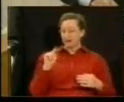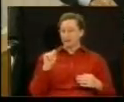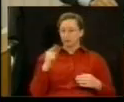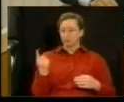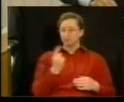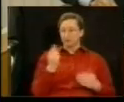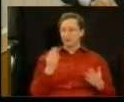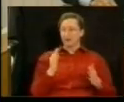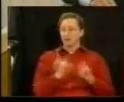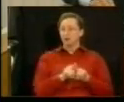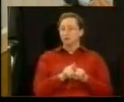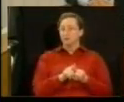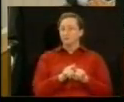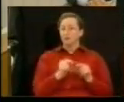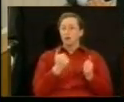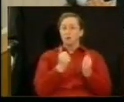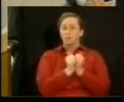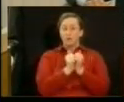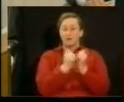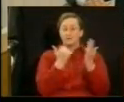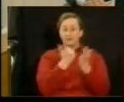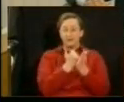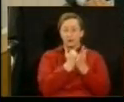of the state legislature,